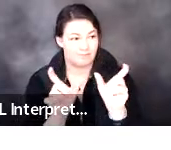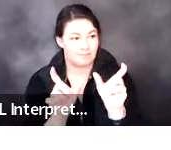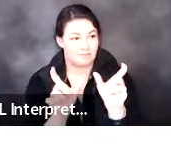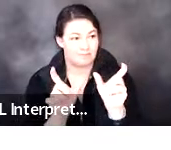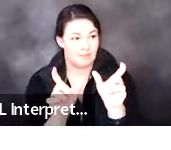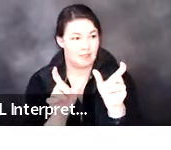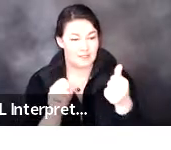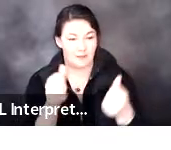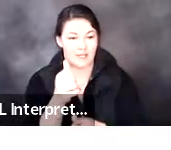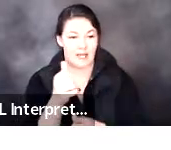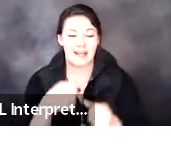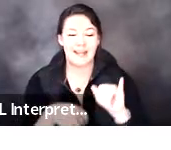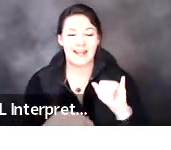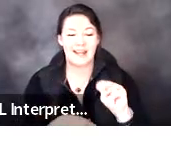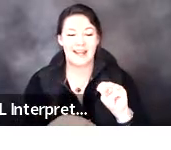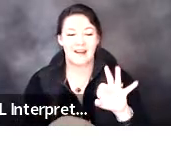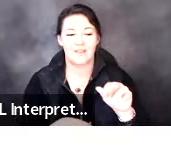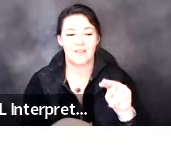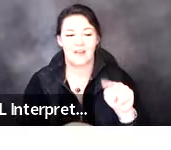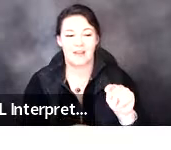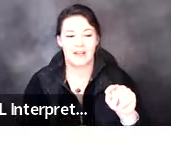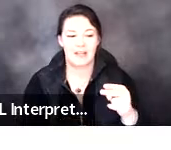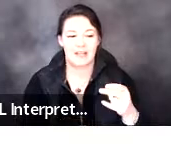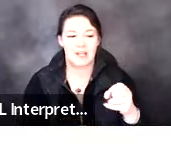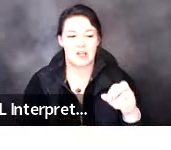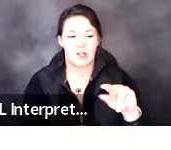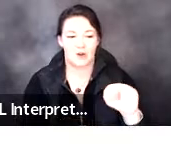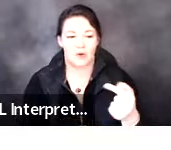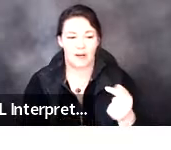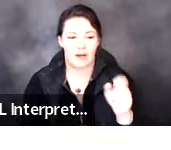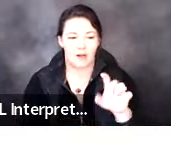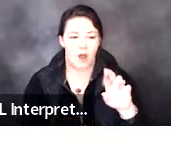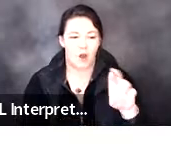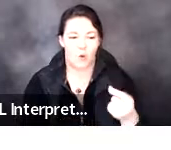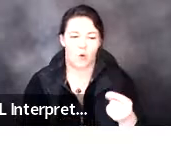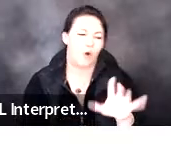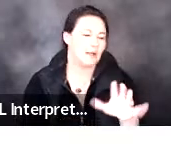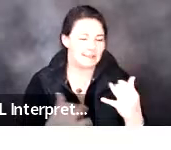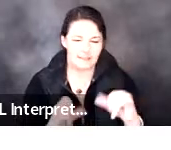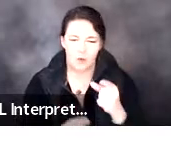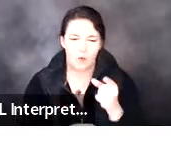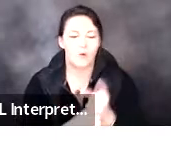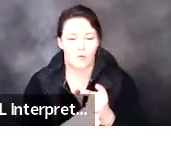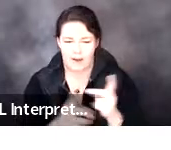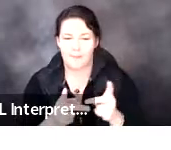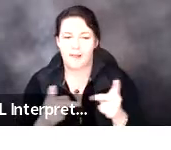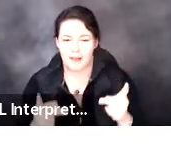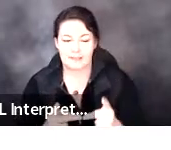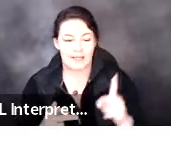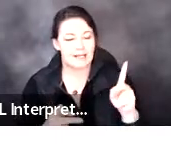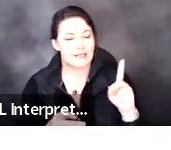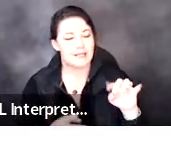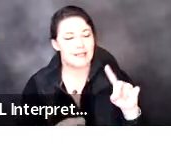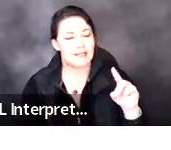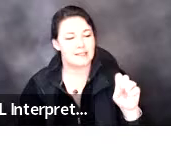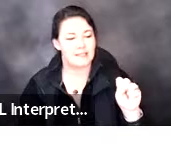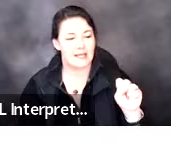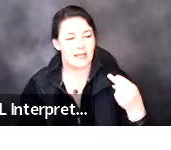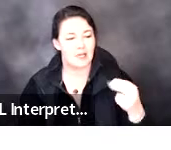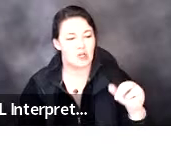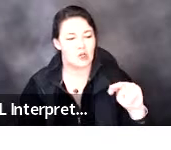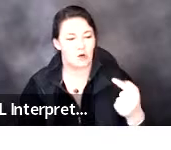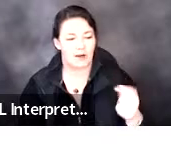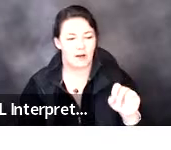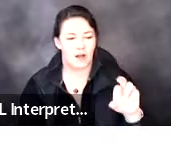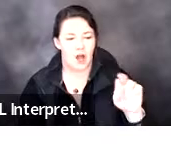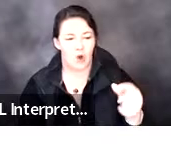of infanthearing.org. You're on the right place. Kidshearing.org is a subset